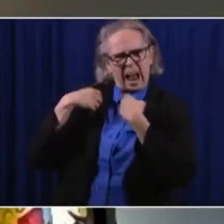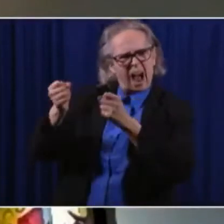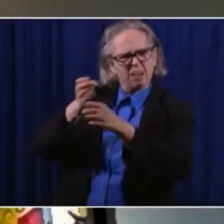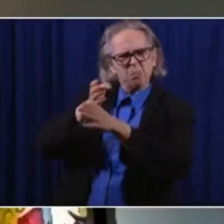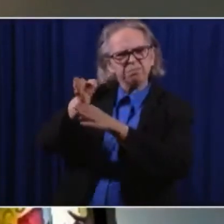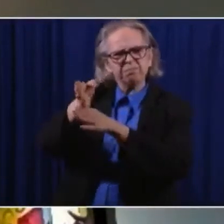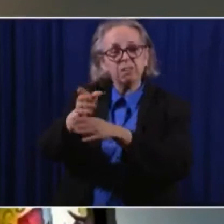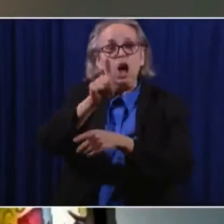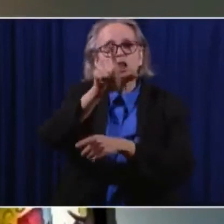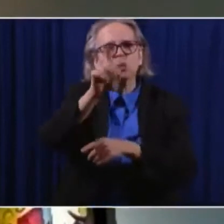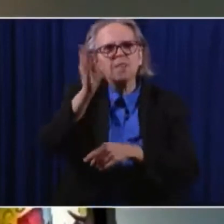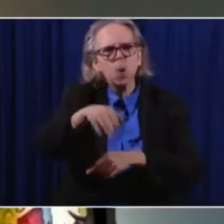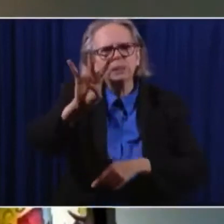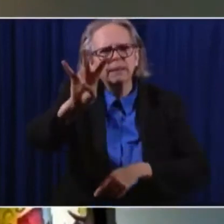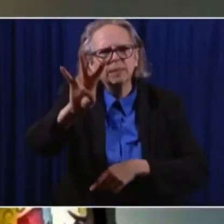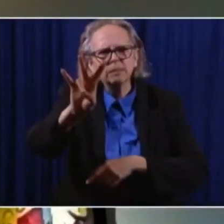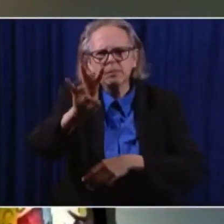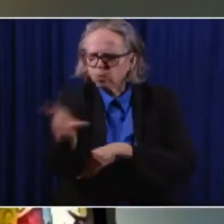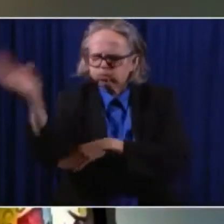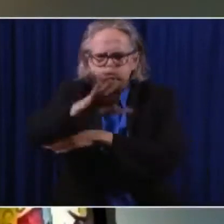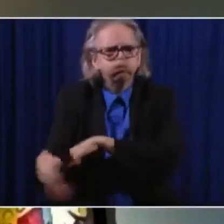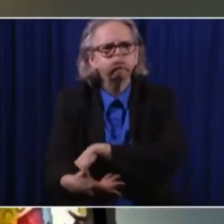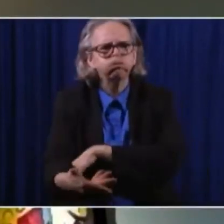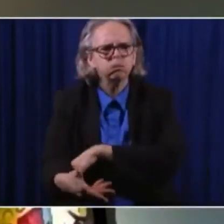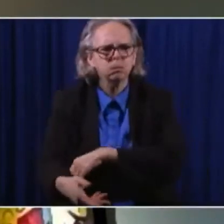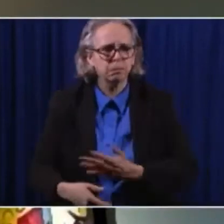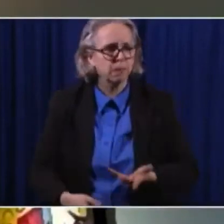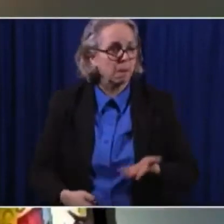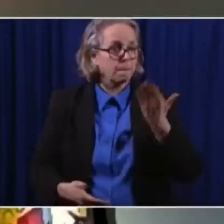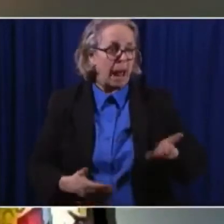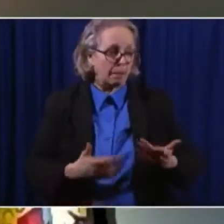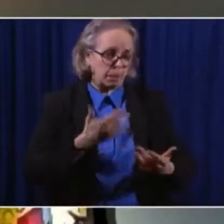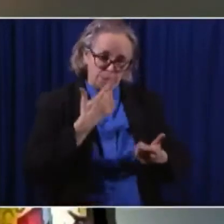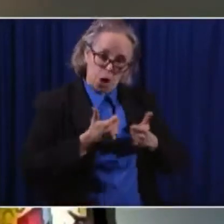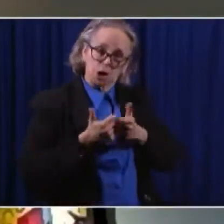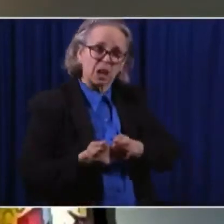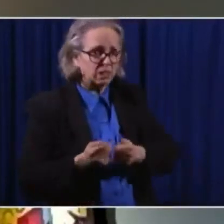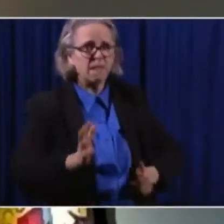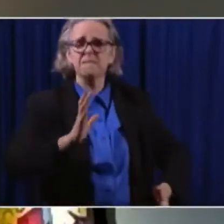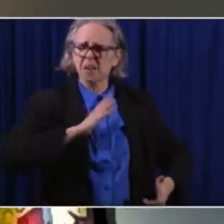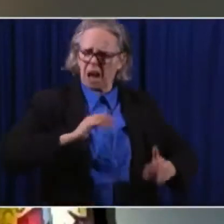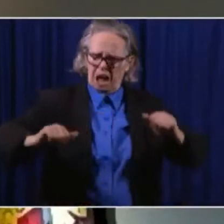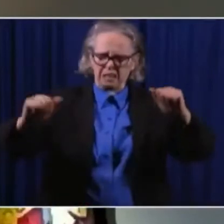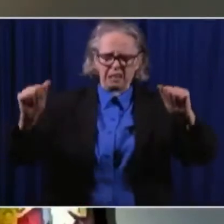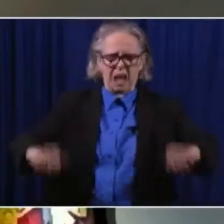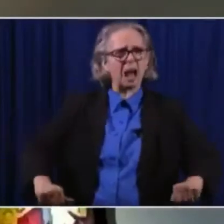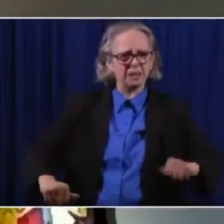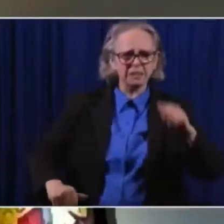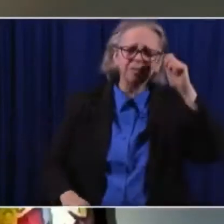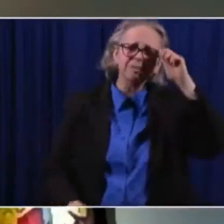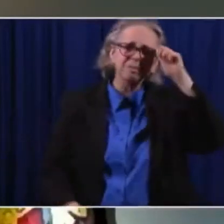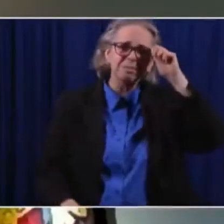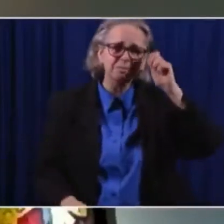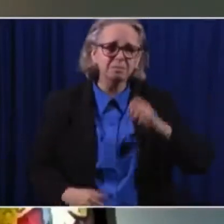conversation. You'd rather just text with someone. That's available too. You can text the number 4 and the word HOPE to